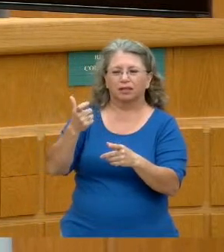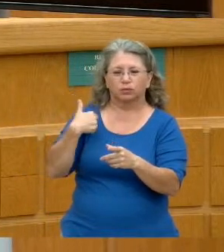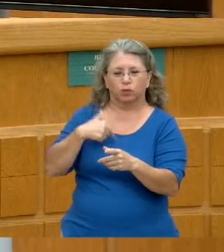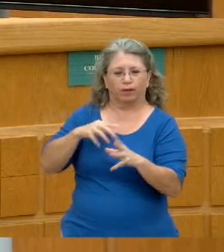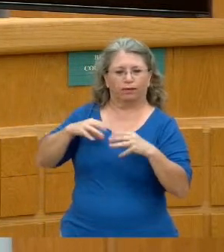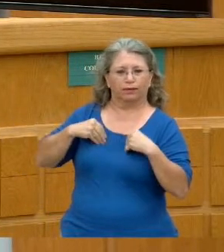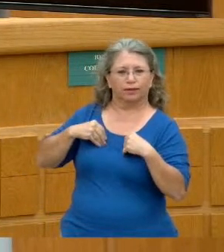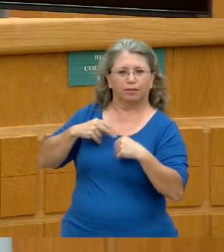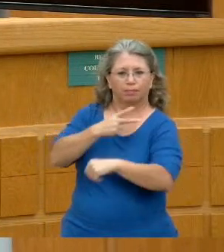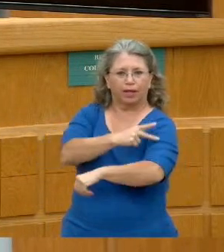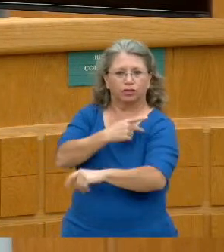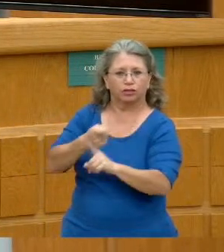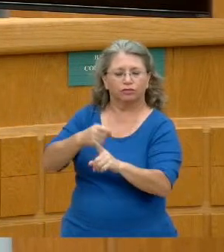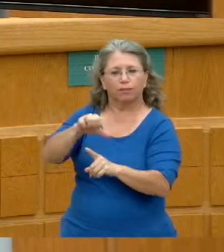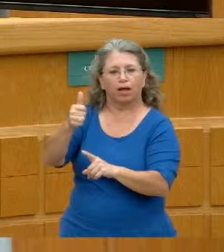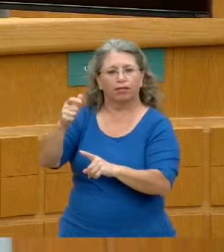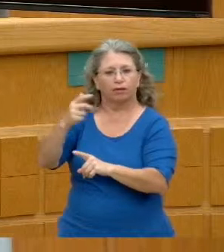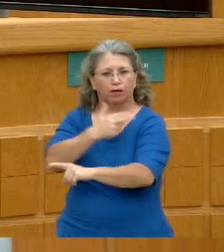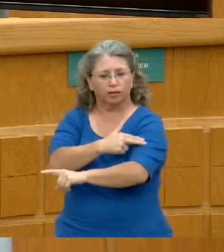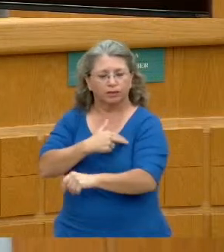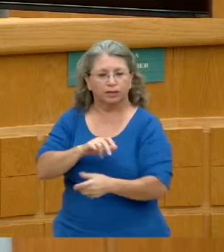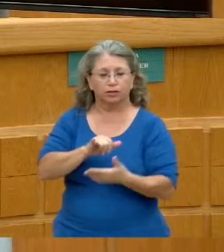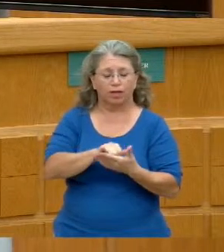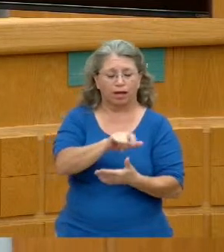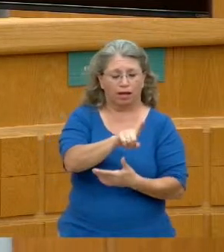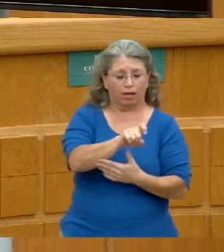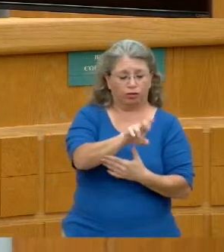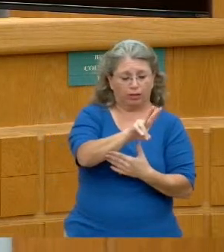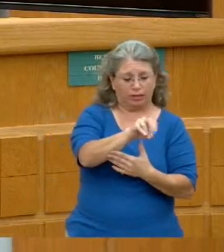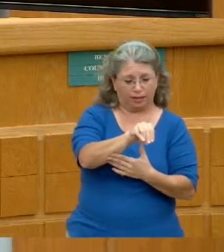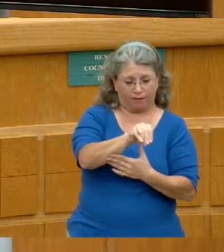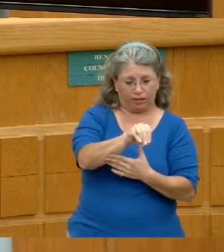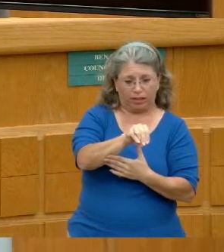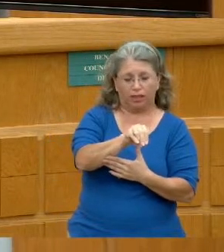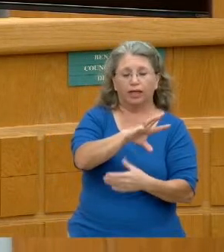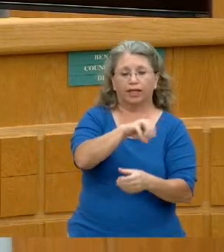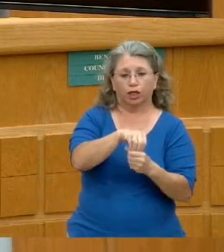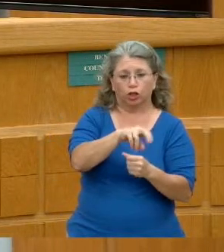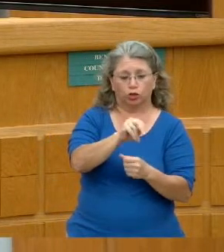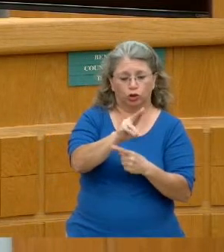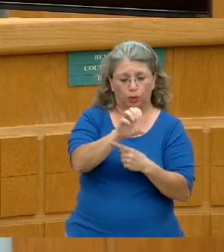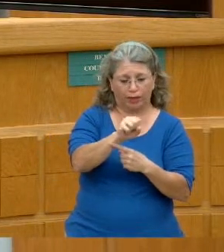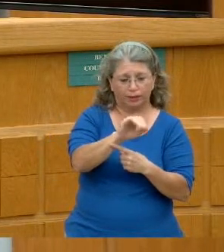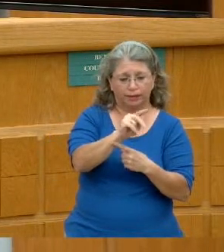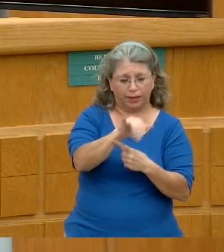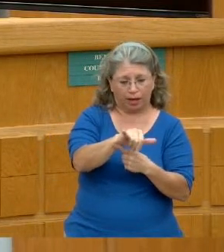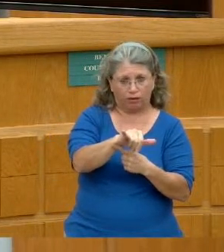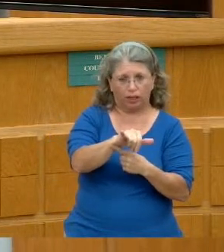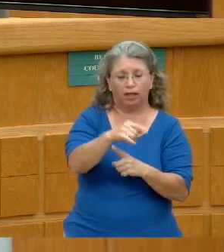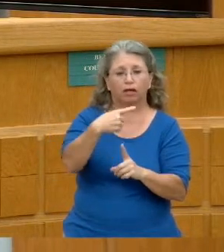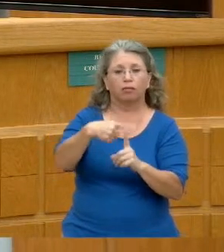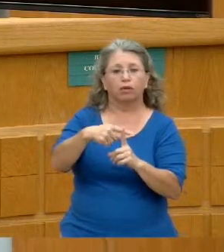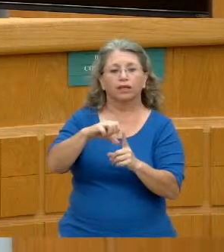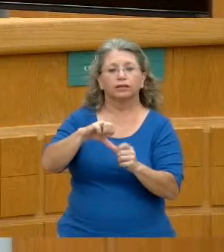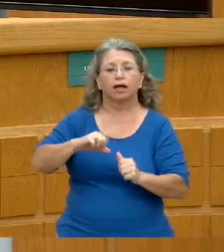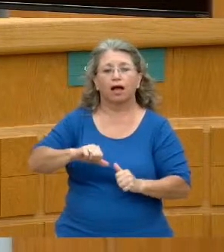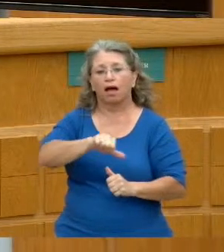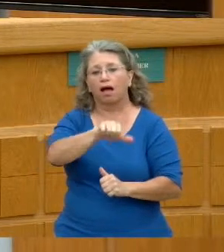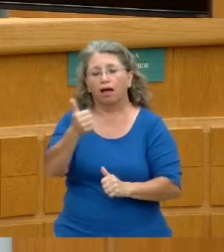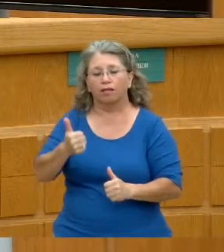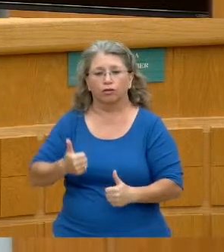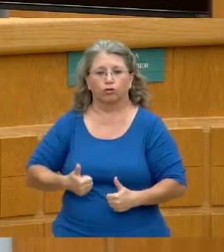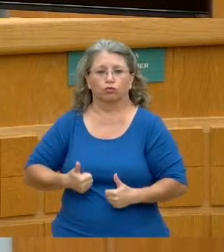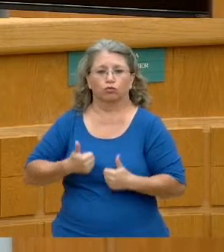others. So the 170 number includes not only Nueces County residents, but other area residents from the Coastal